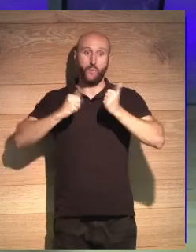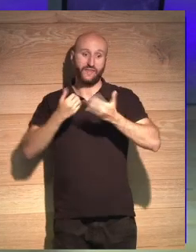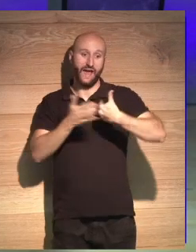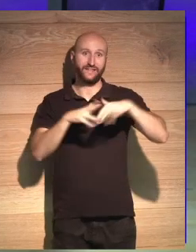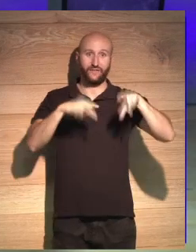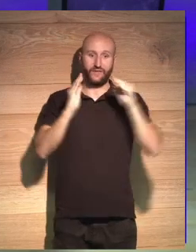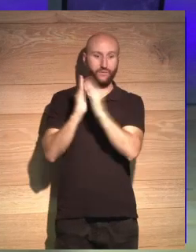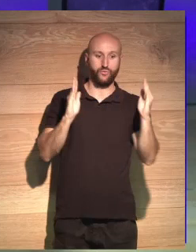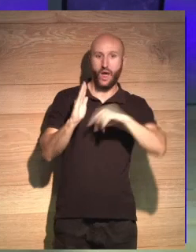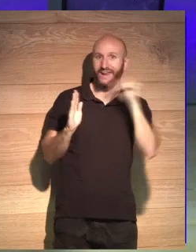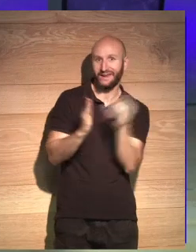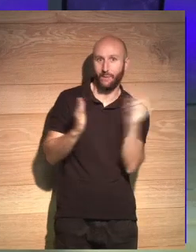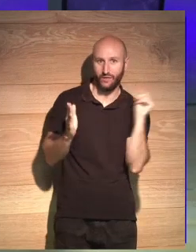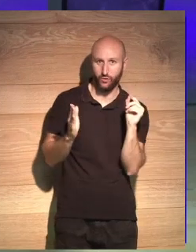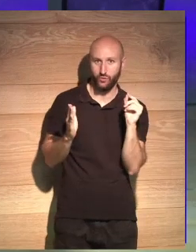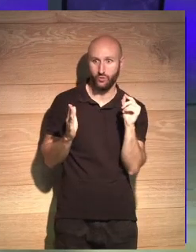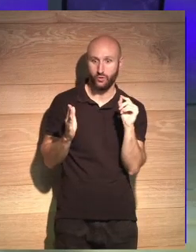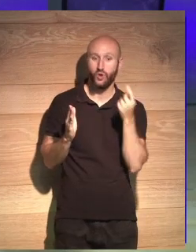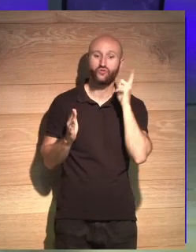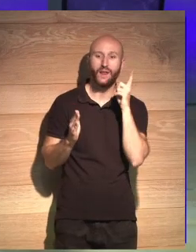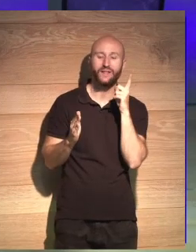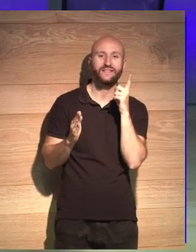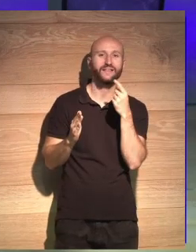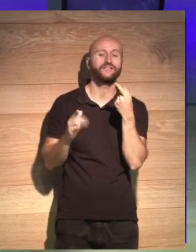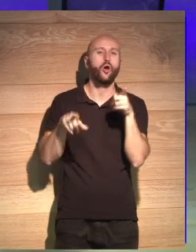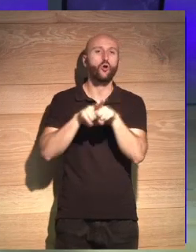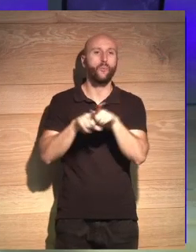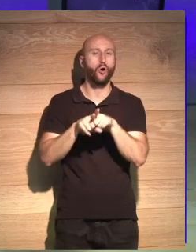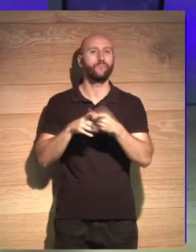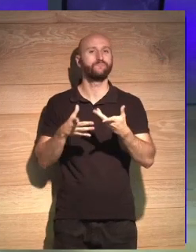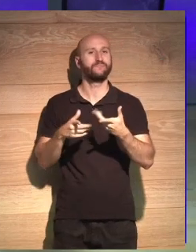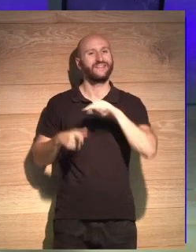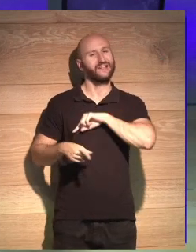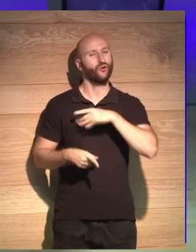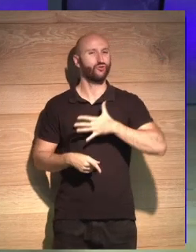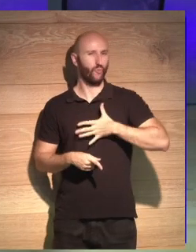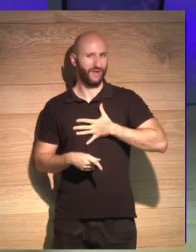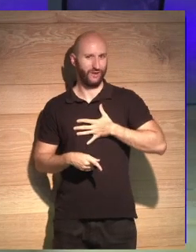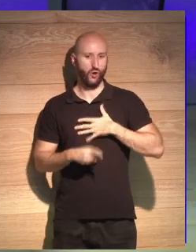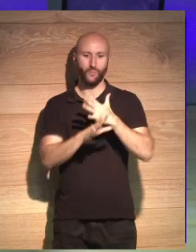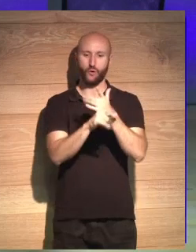for a specific goal, which is solving it very fast.